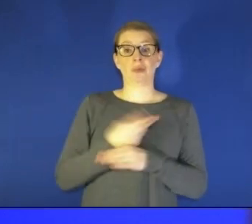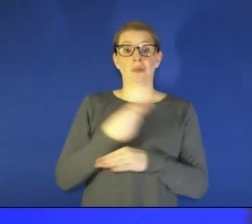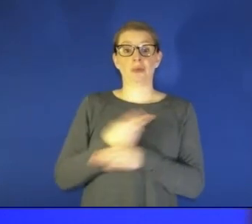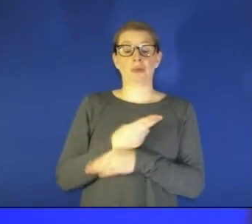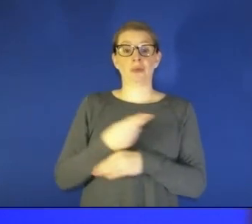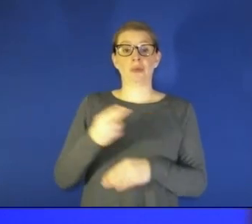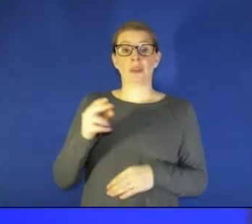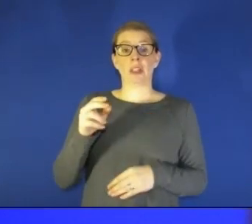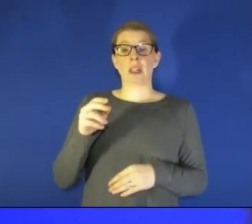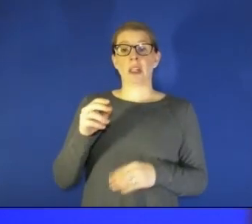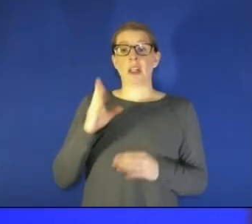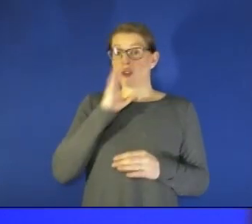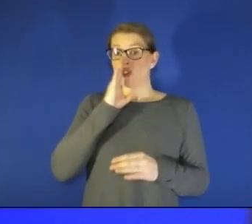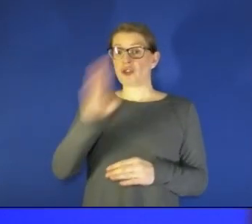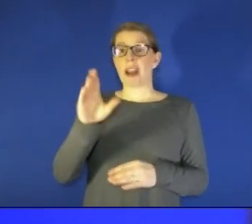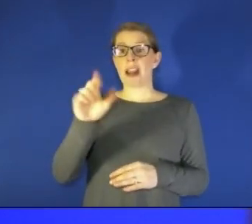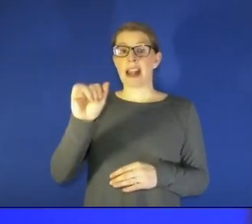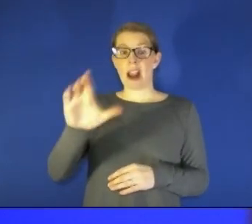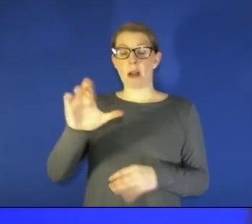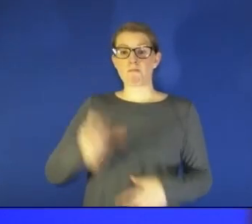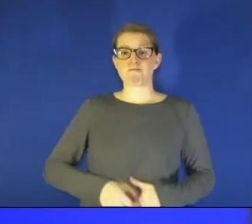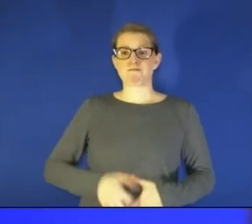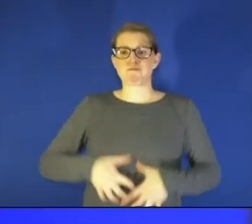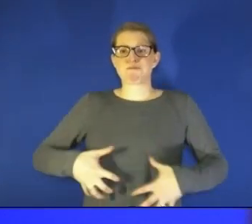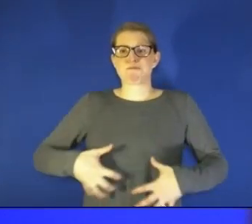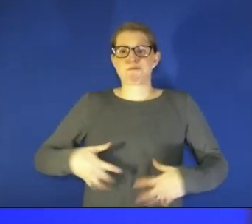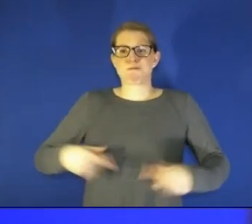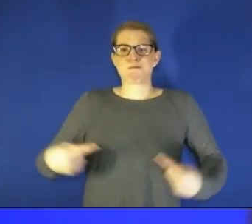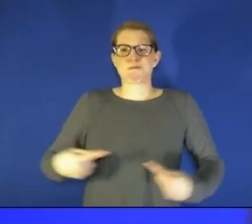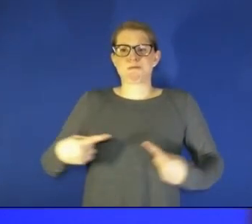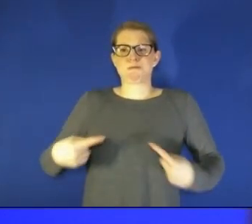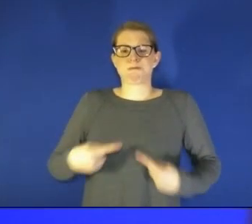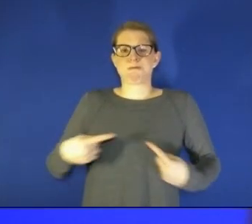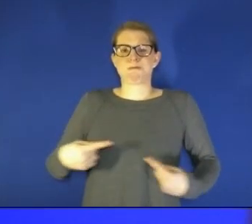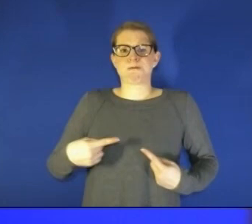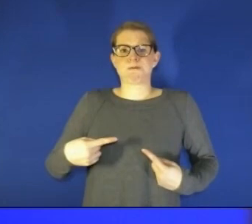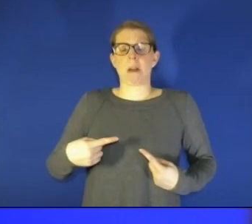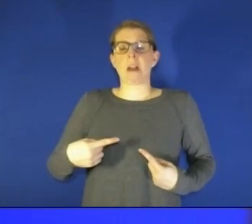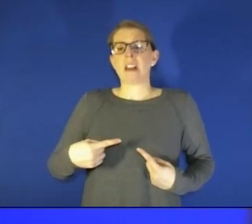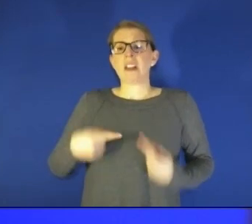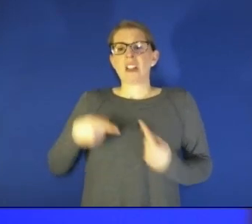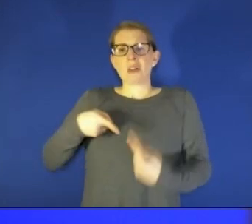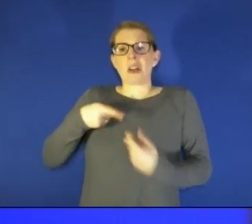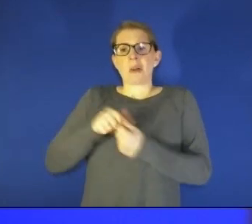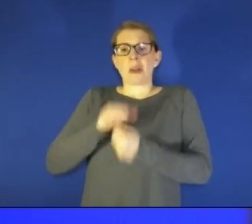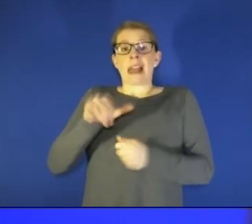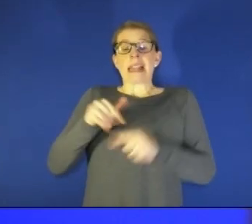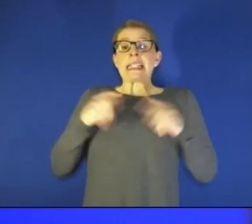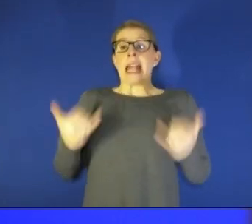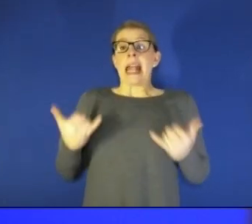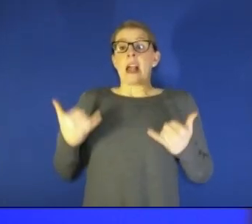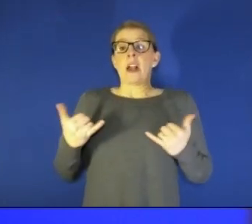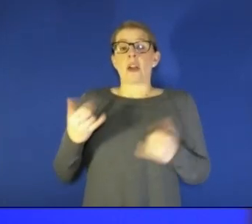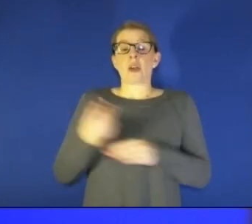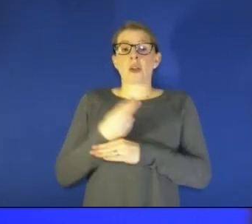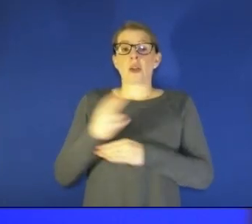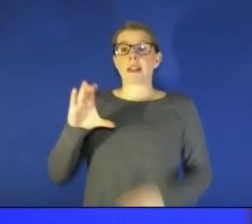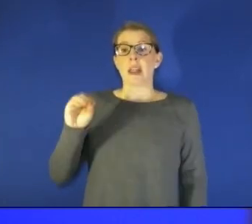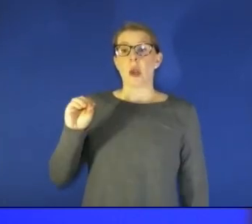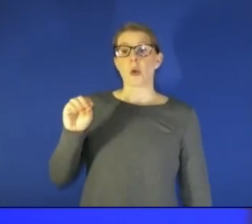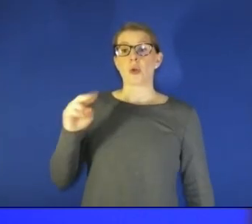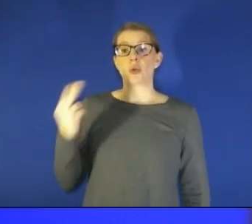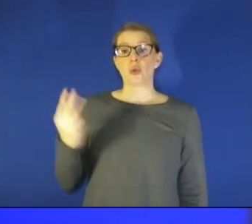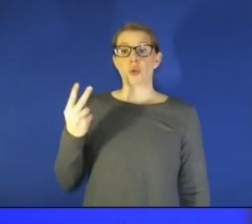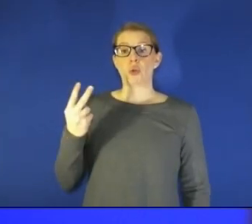leave patients really bloated, and they would have a lot of gas pains and a tremendous amount of difficulty with that. But now we use CO2 gas, which is readily